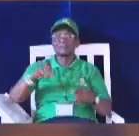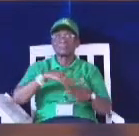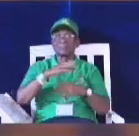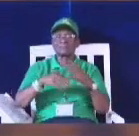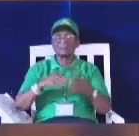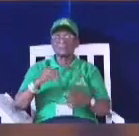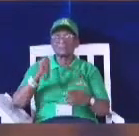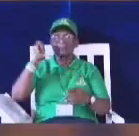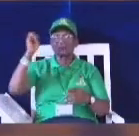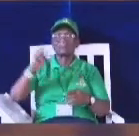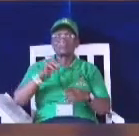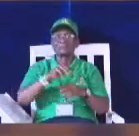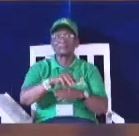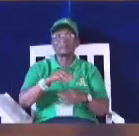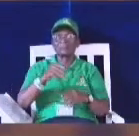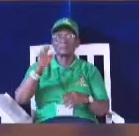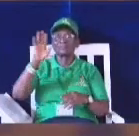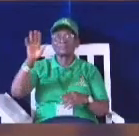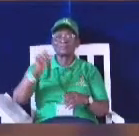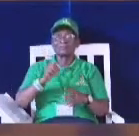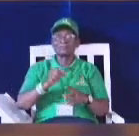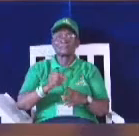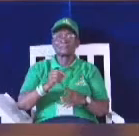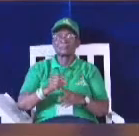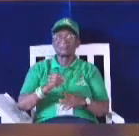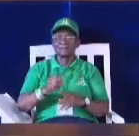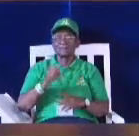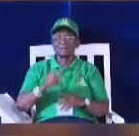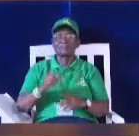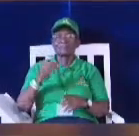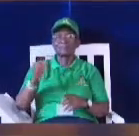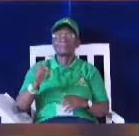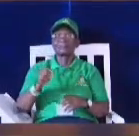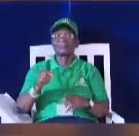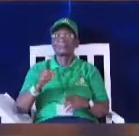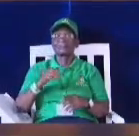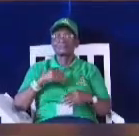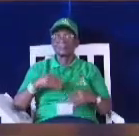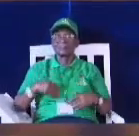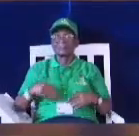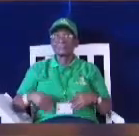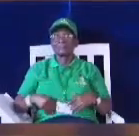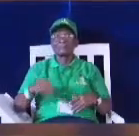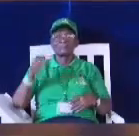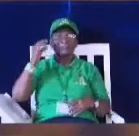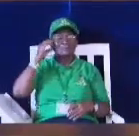He sent his word. The body heard the word,